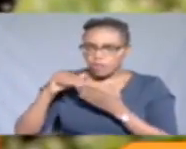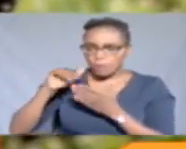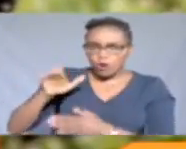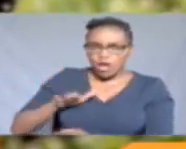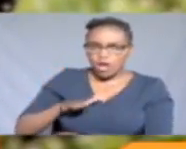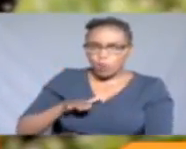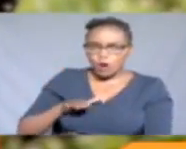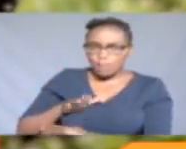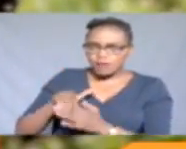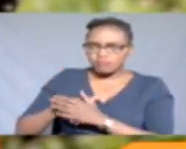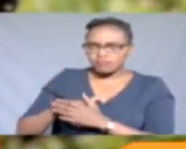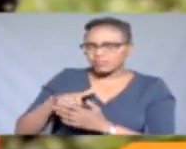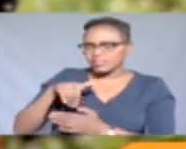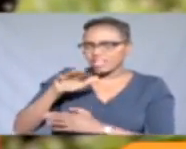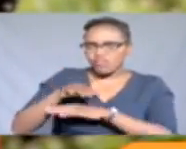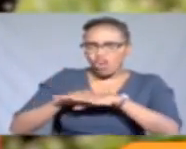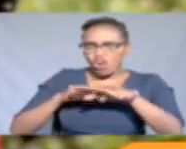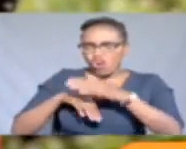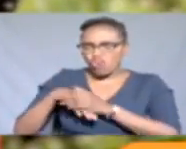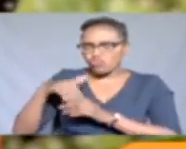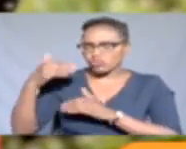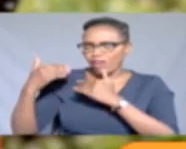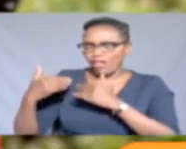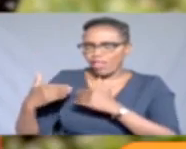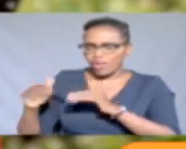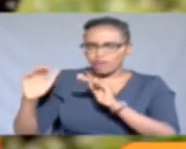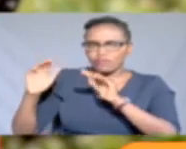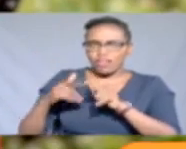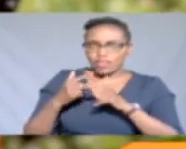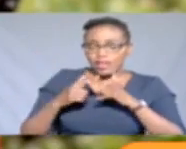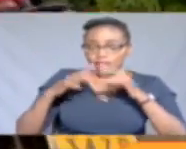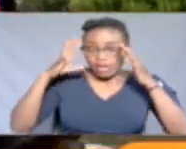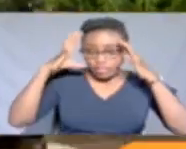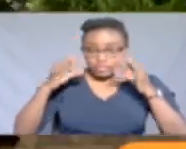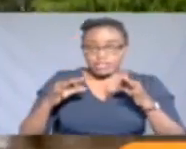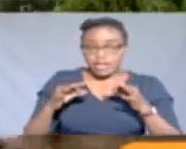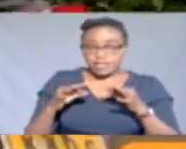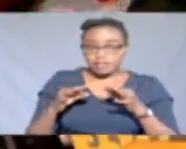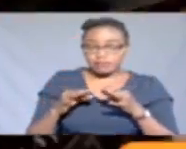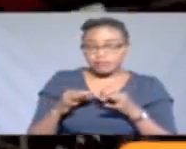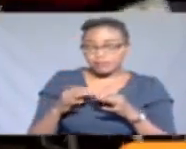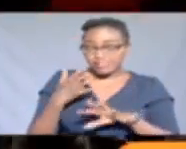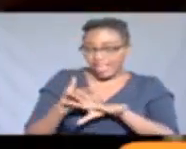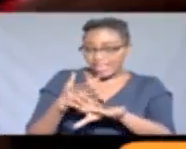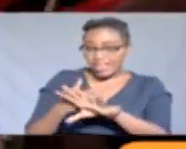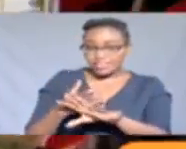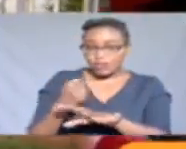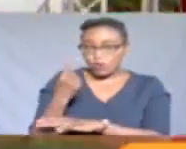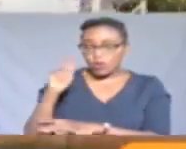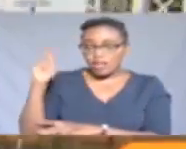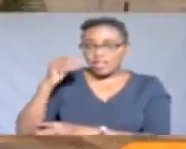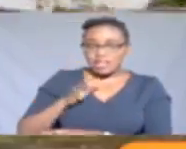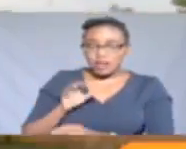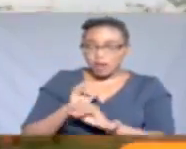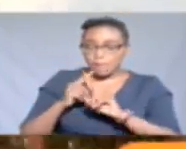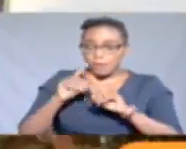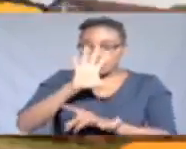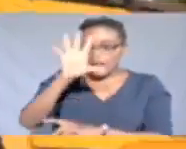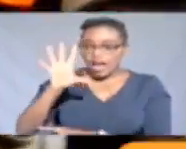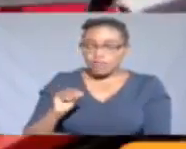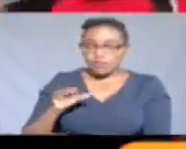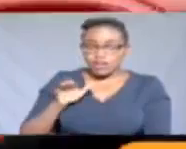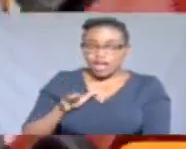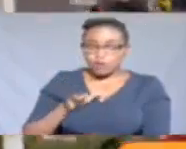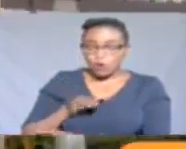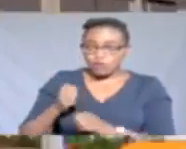women get out of their shells, make bolder decisions. And not just Kenyan women, but also African women.